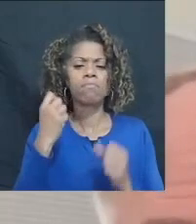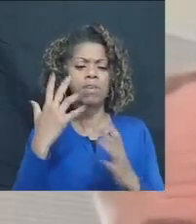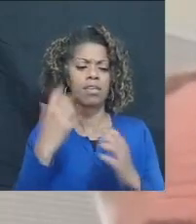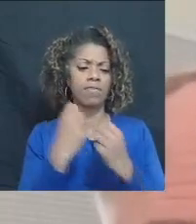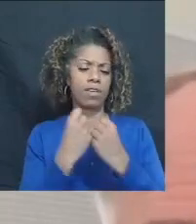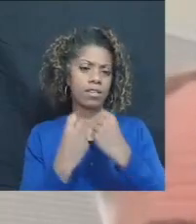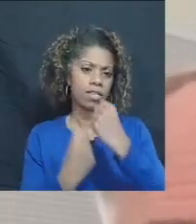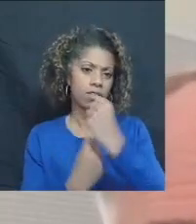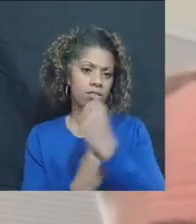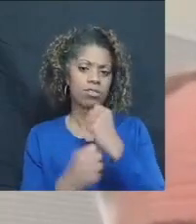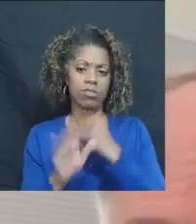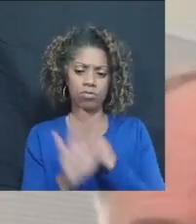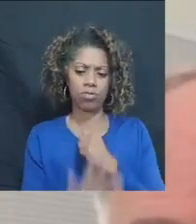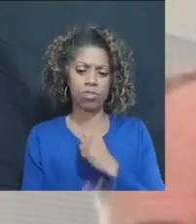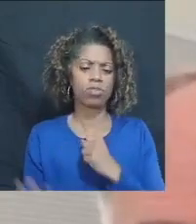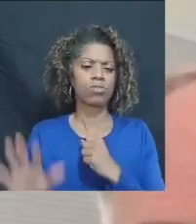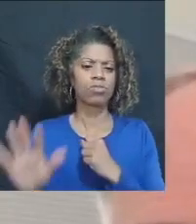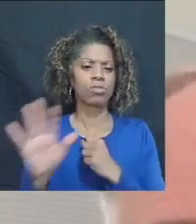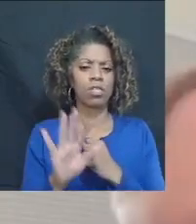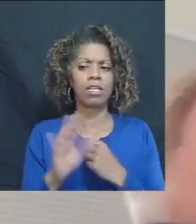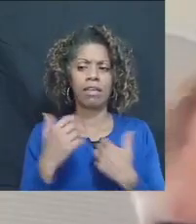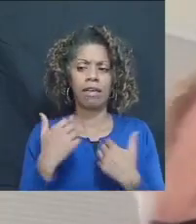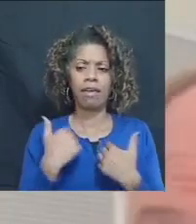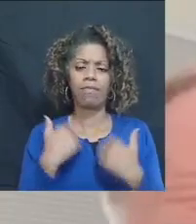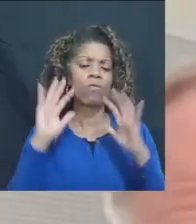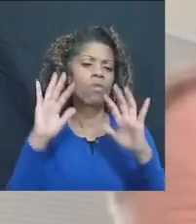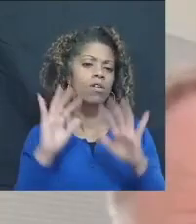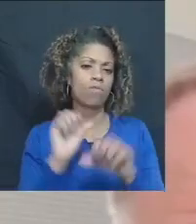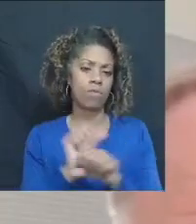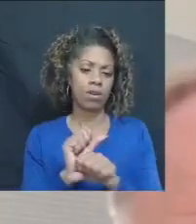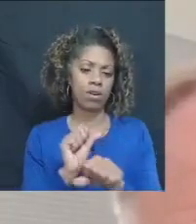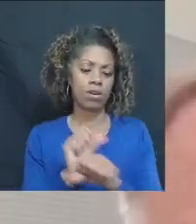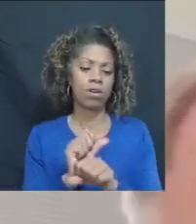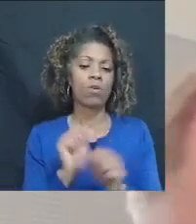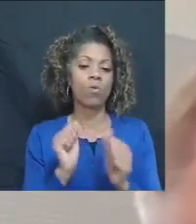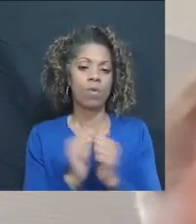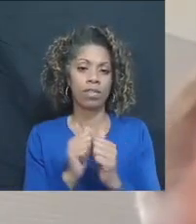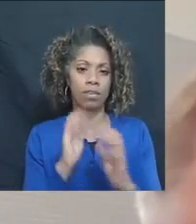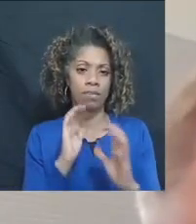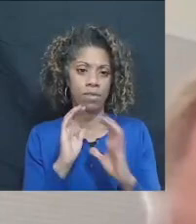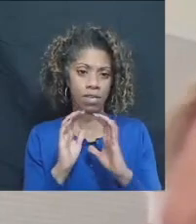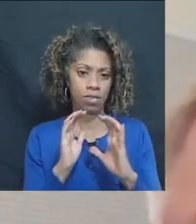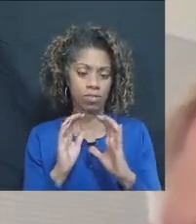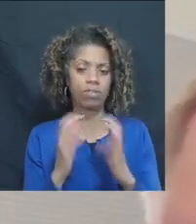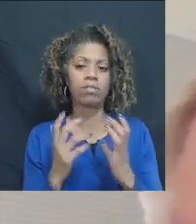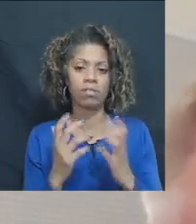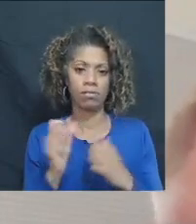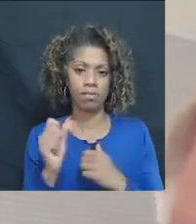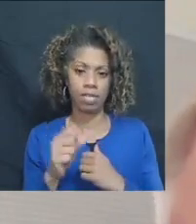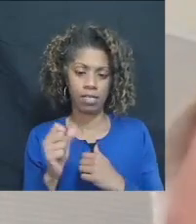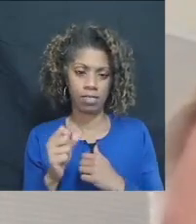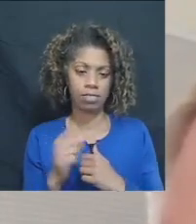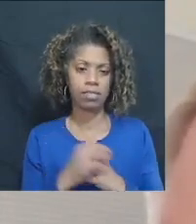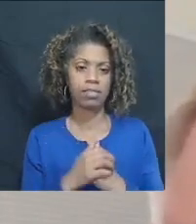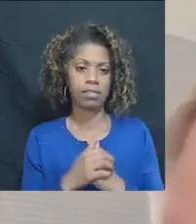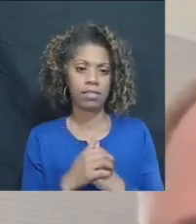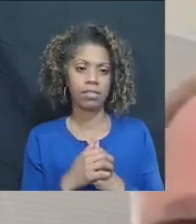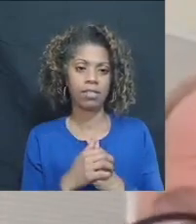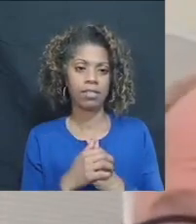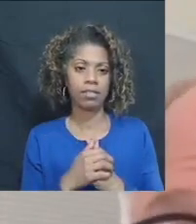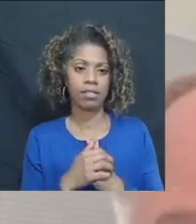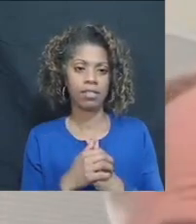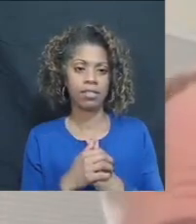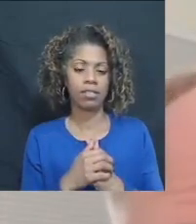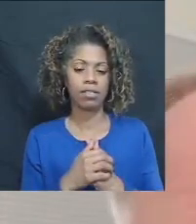absolutely remarkable work in terms of communications. Vastly different, as I said, from when I joined what was originally called the